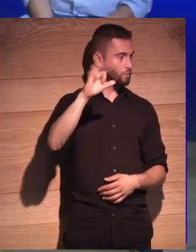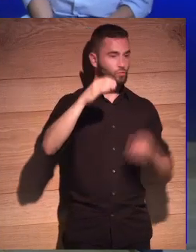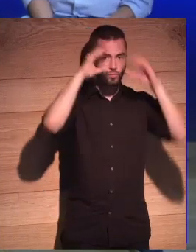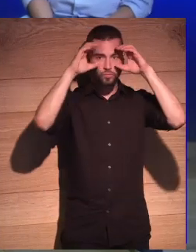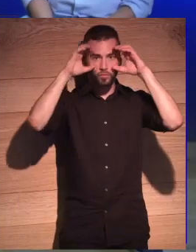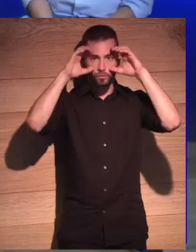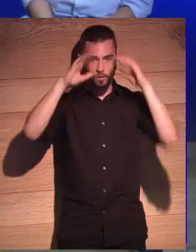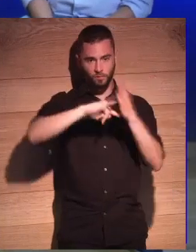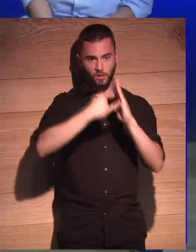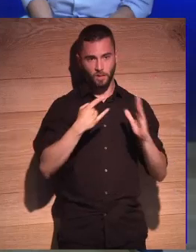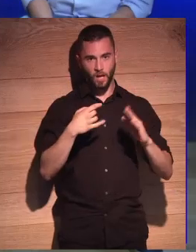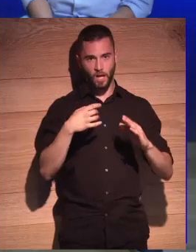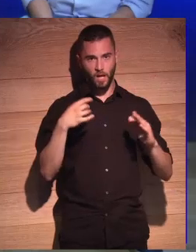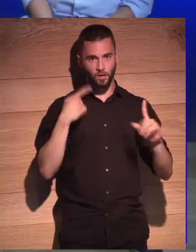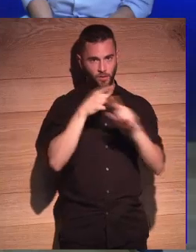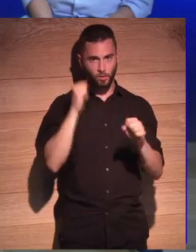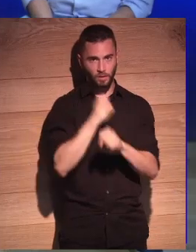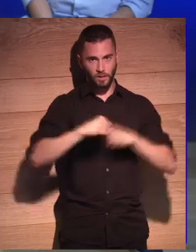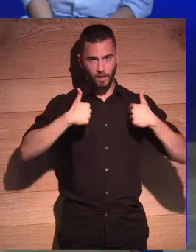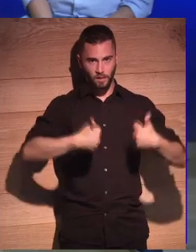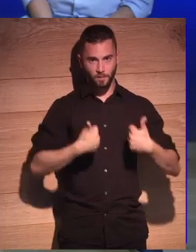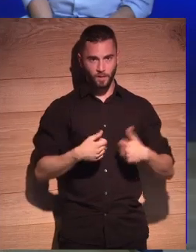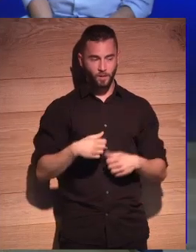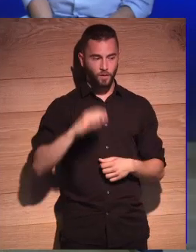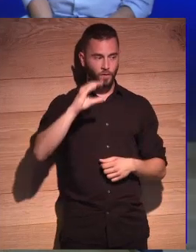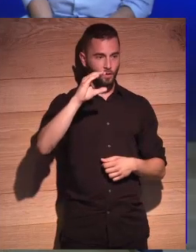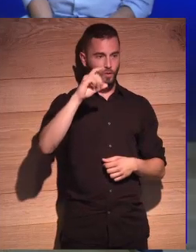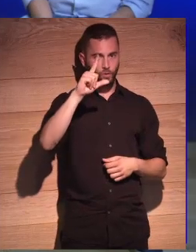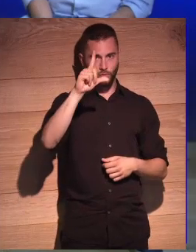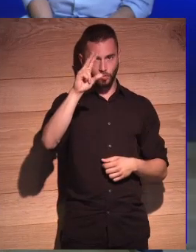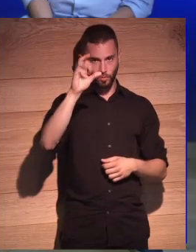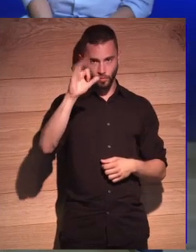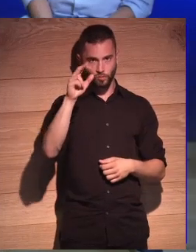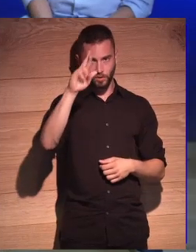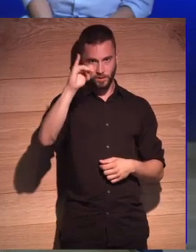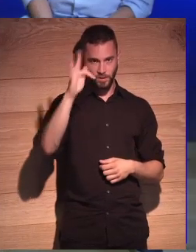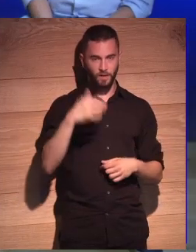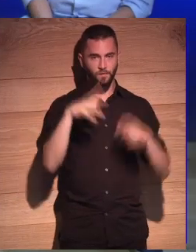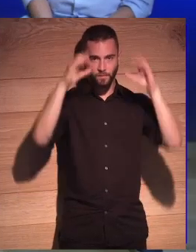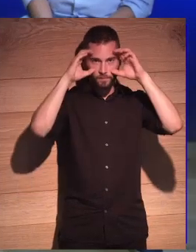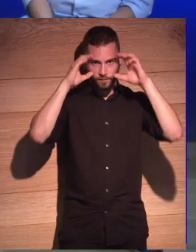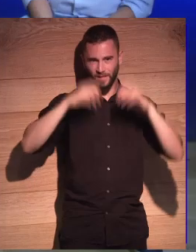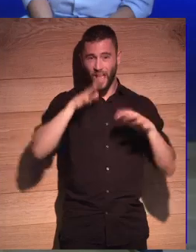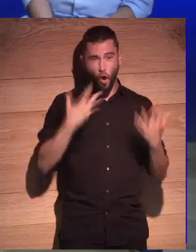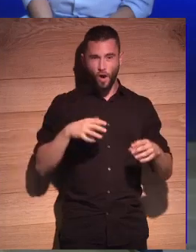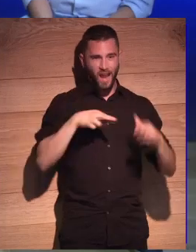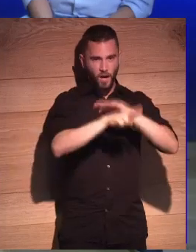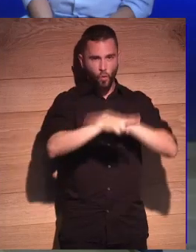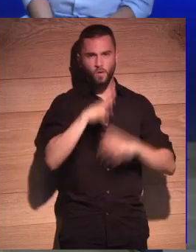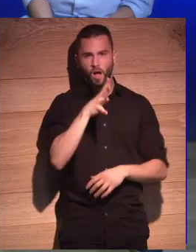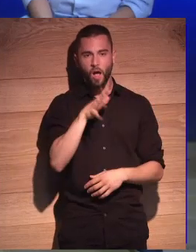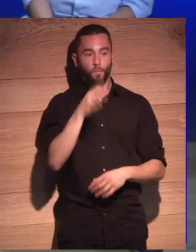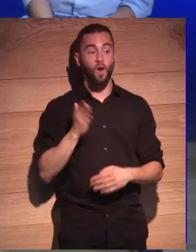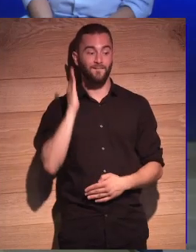They bought the Oculus Go, and within a month they had Oculus Rift, and now they're using